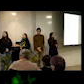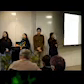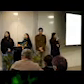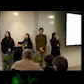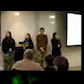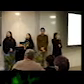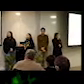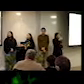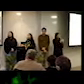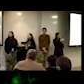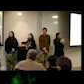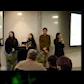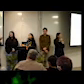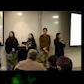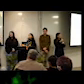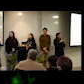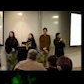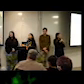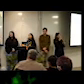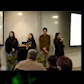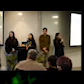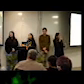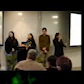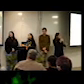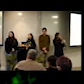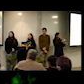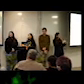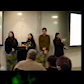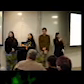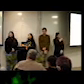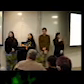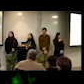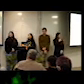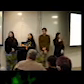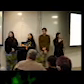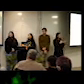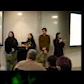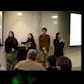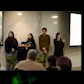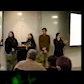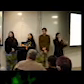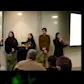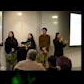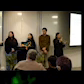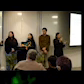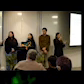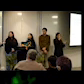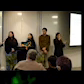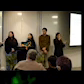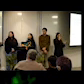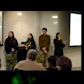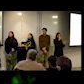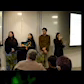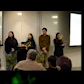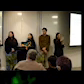can be potentially preventable if we address those risk factors. So it does highlight that we could potentially halve the